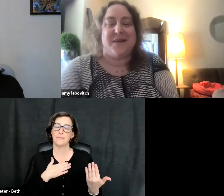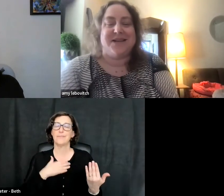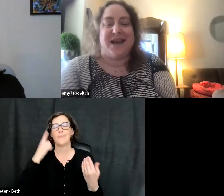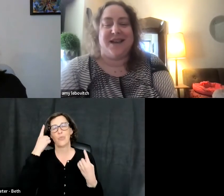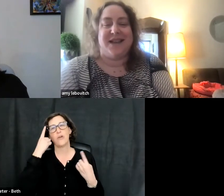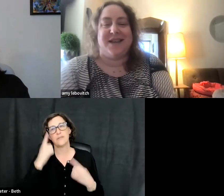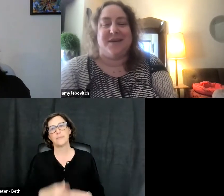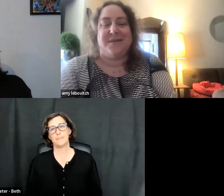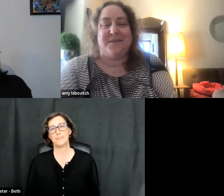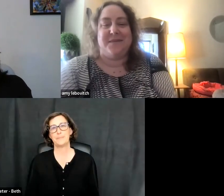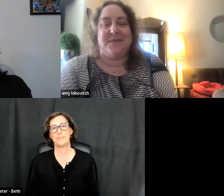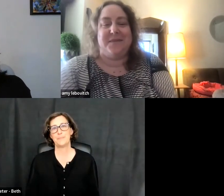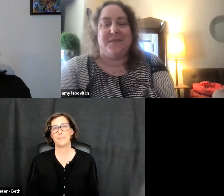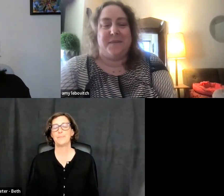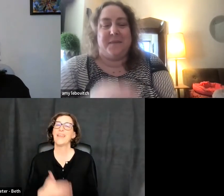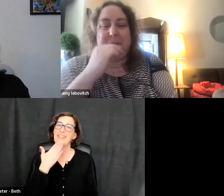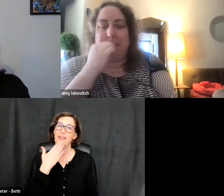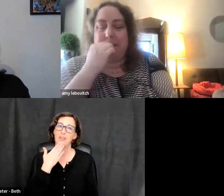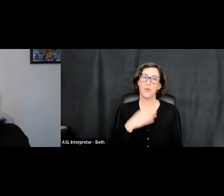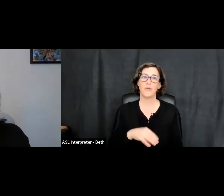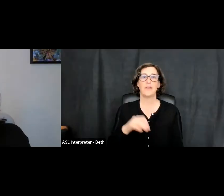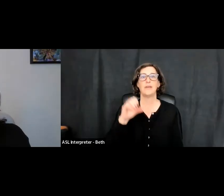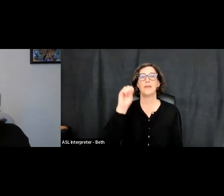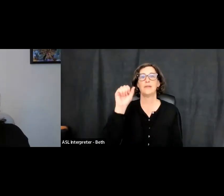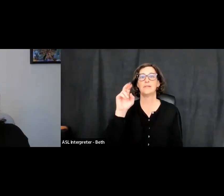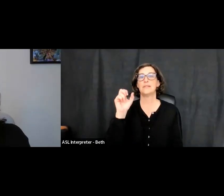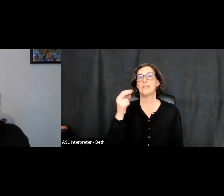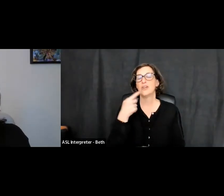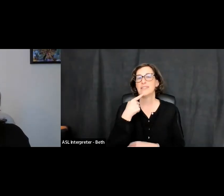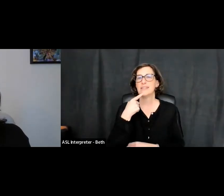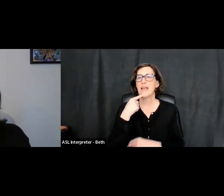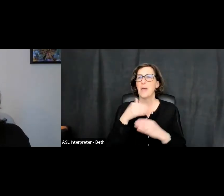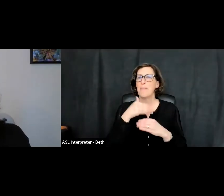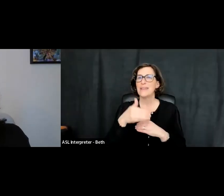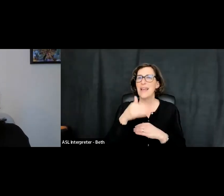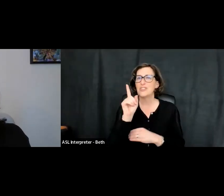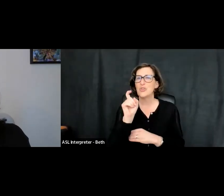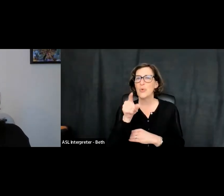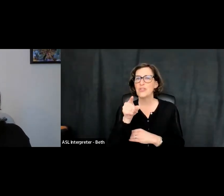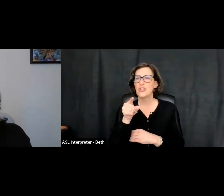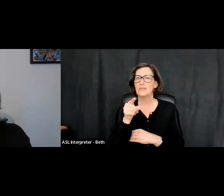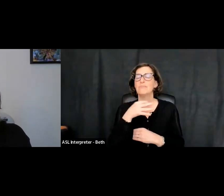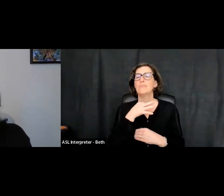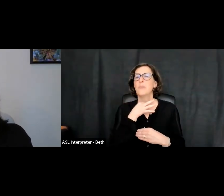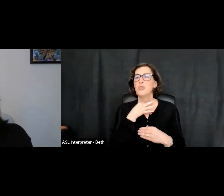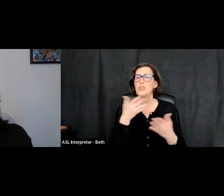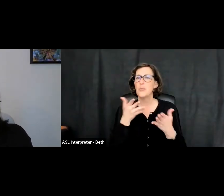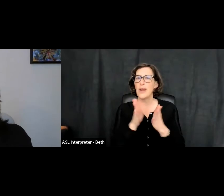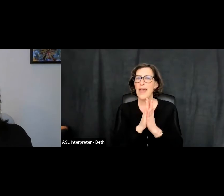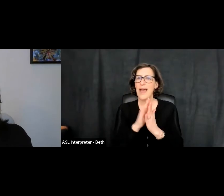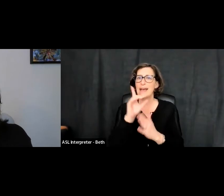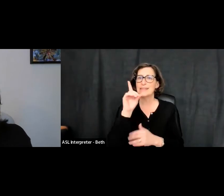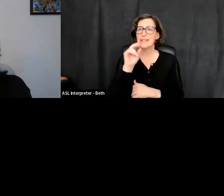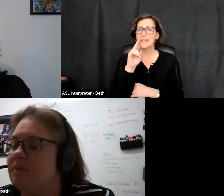thoughts that I wanted to add. Thank you. And this next question, I'm going to invite in Danie to kind of